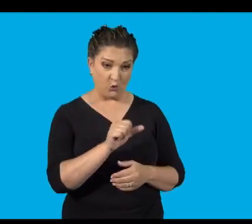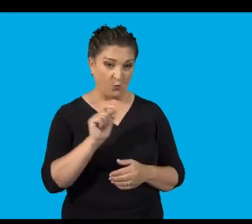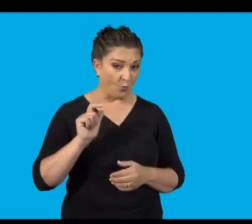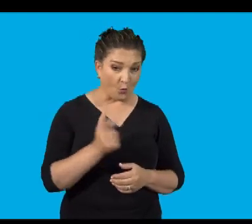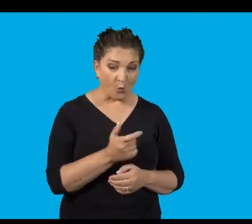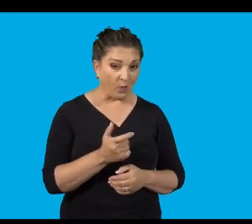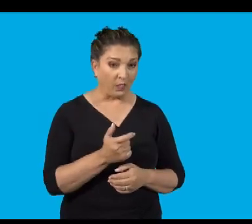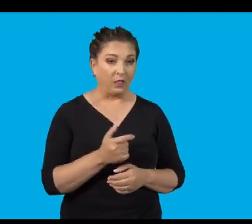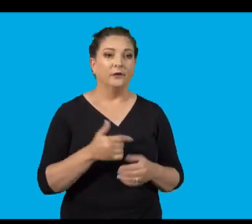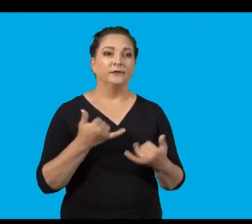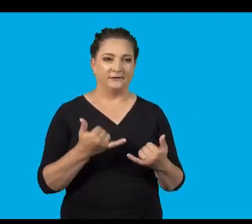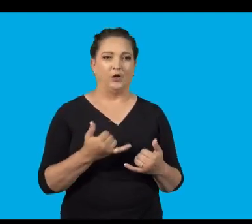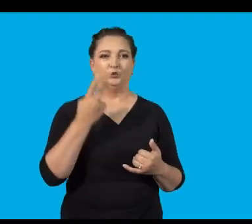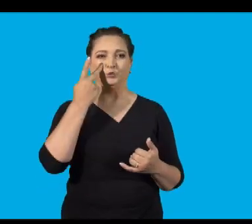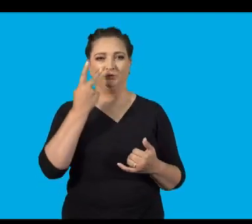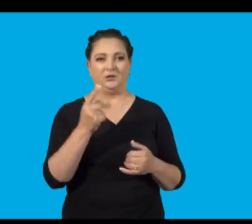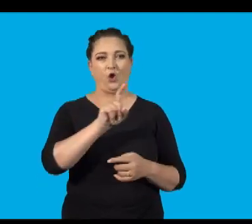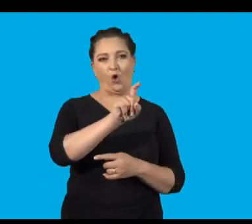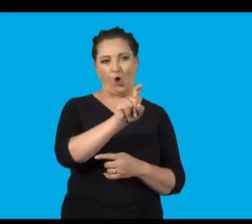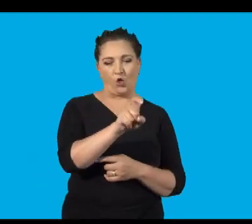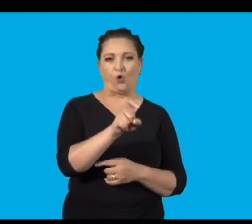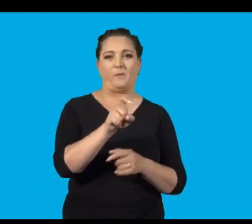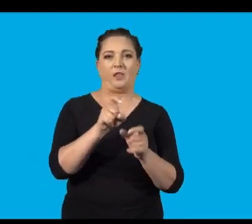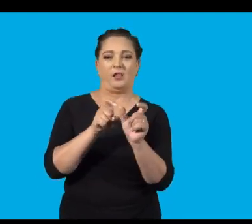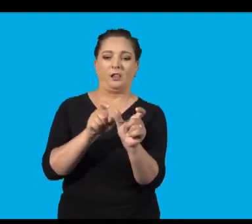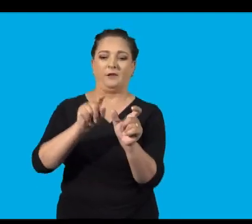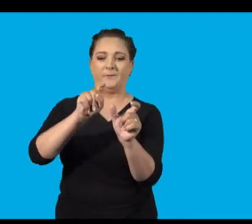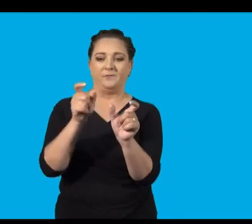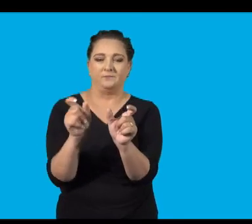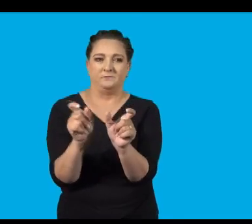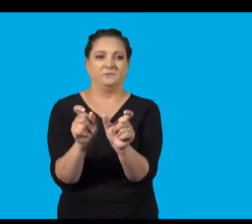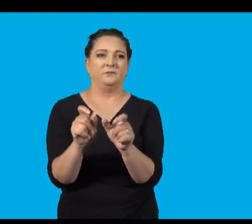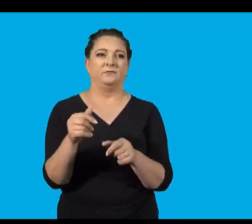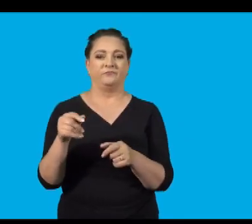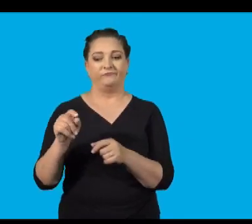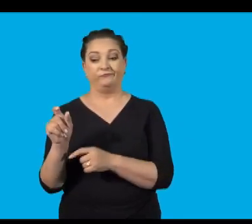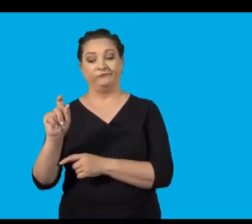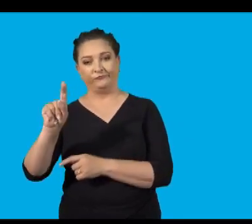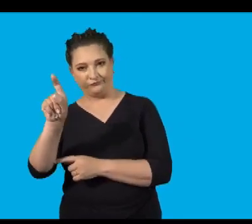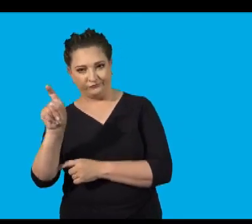all week, haven't you? And then all of those have been